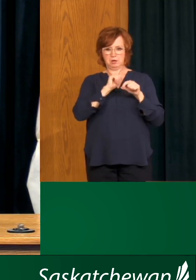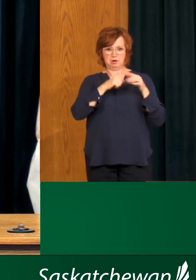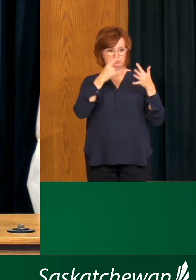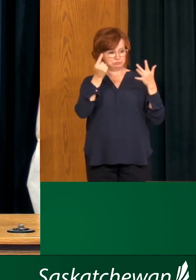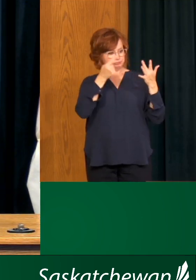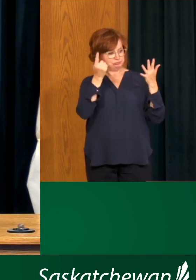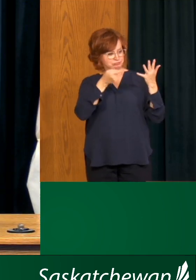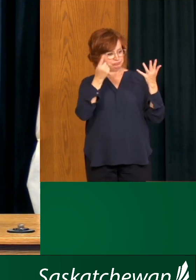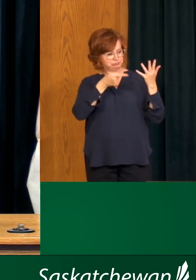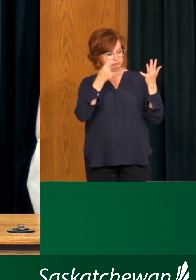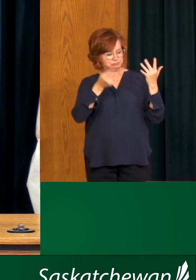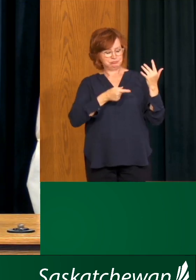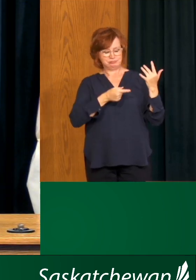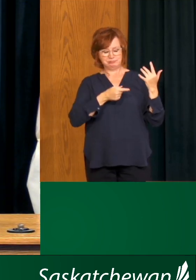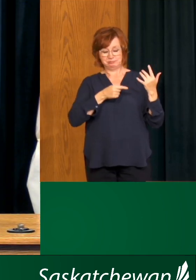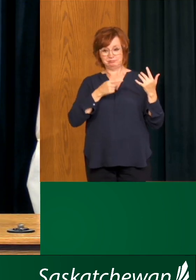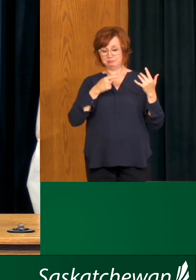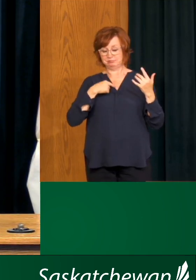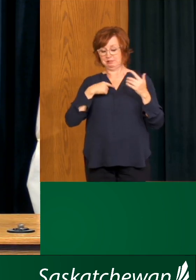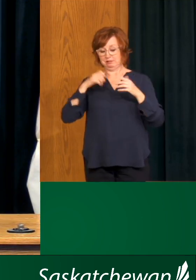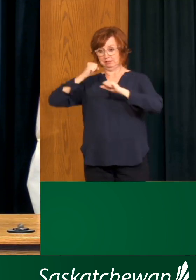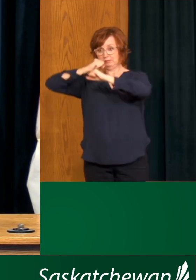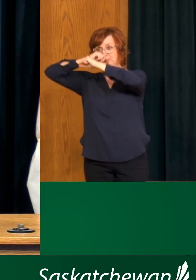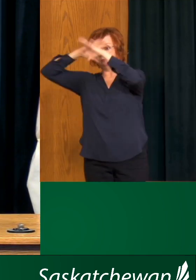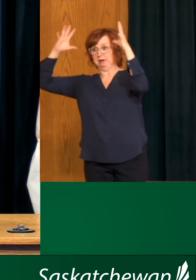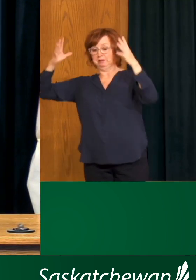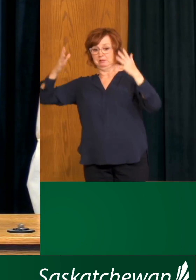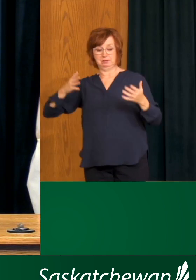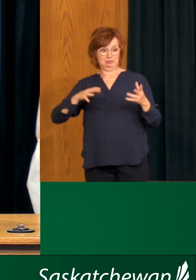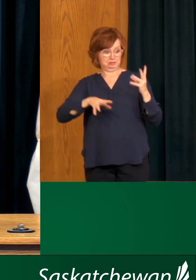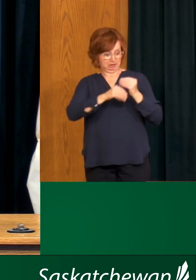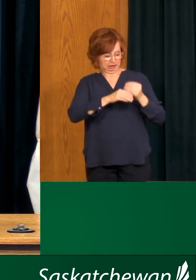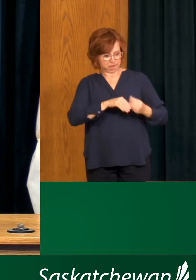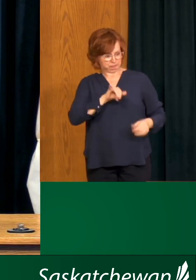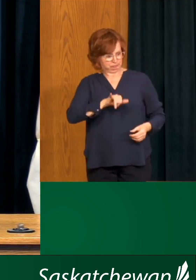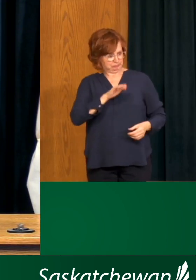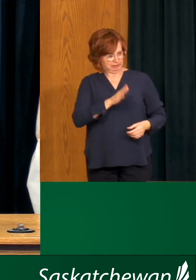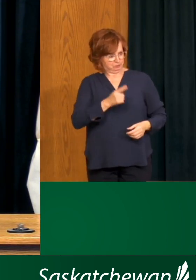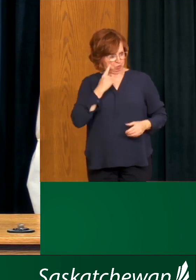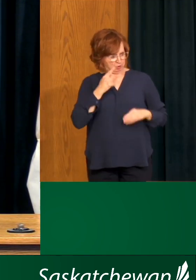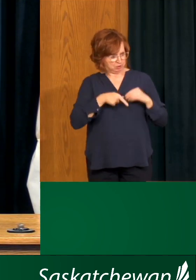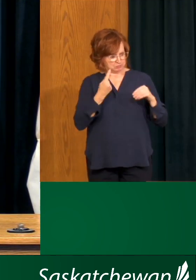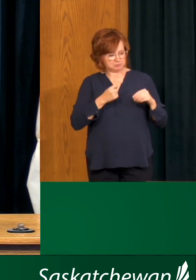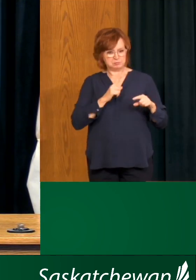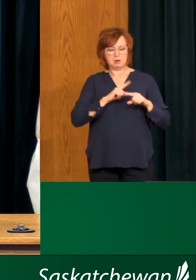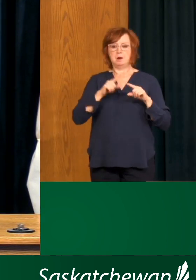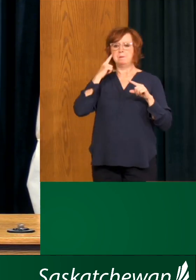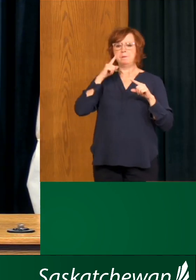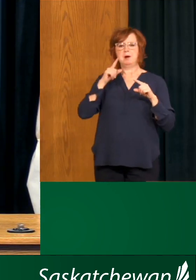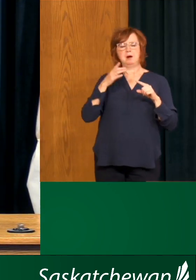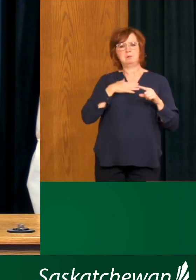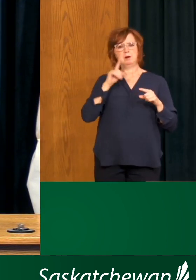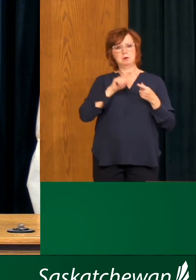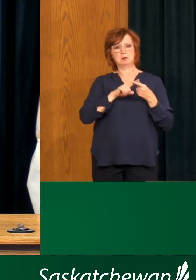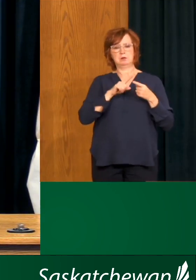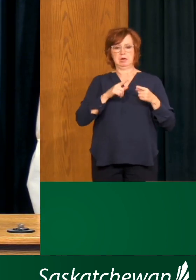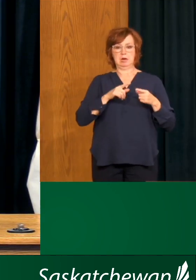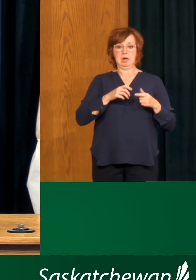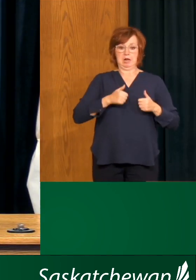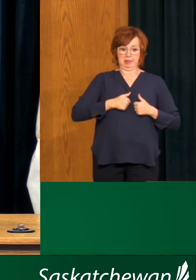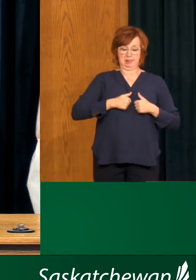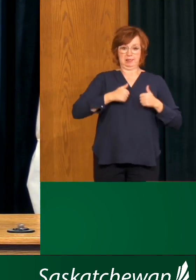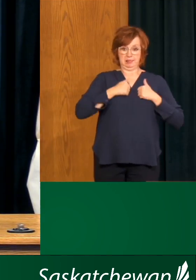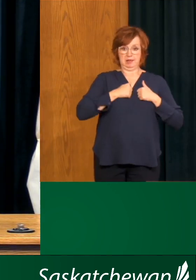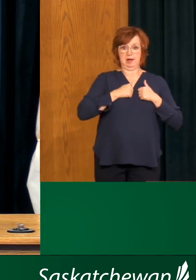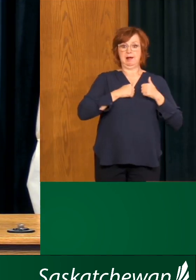consider when you're making a reopen plan. But if live theaters are allowed to open, say you